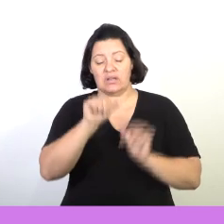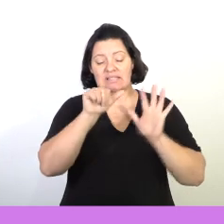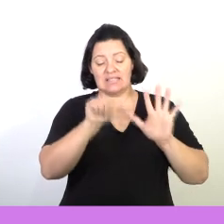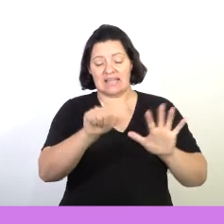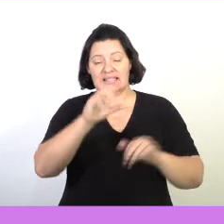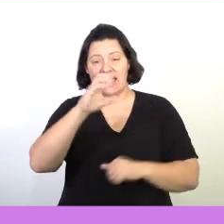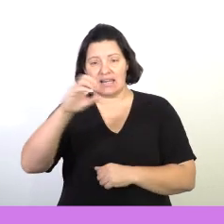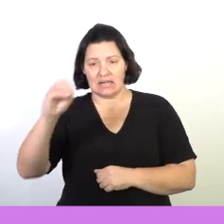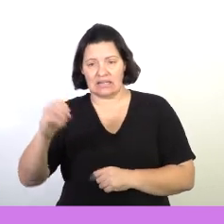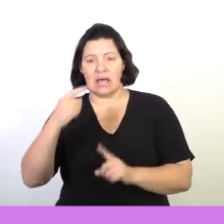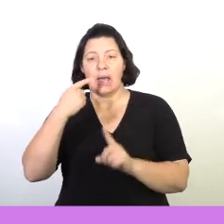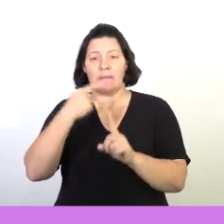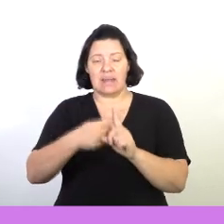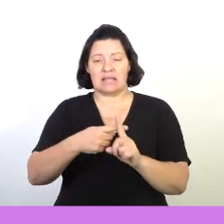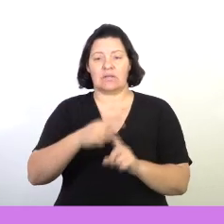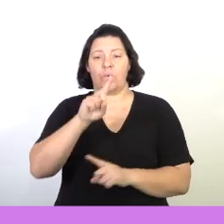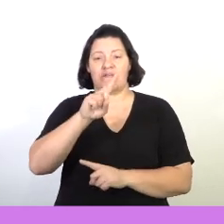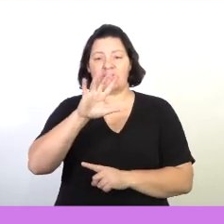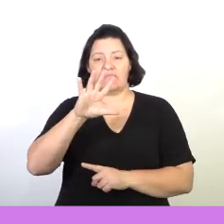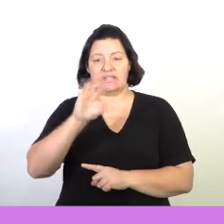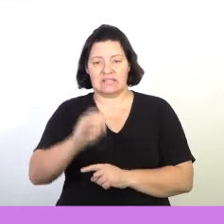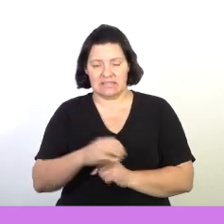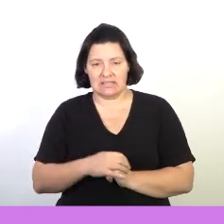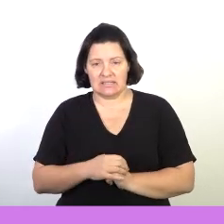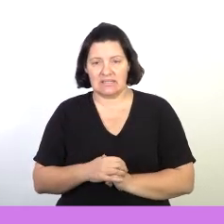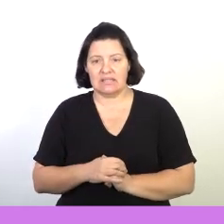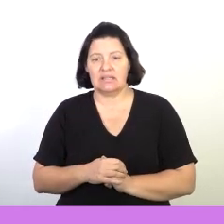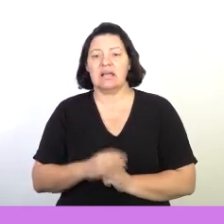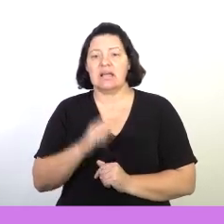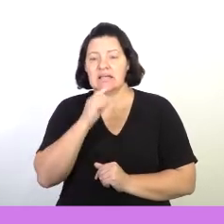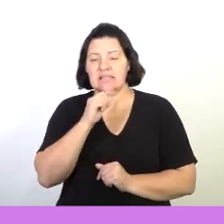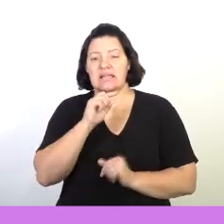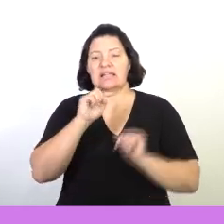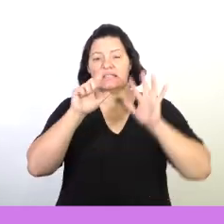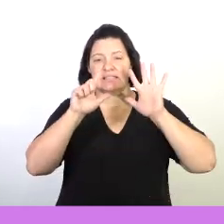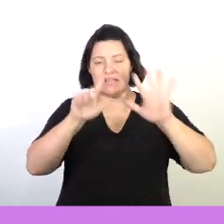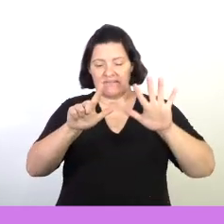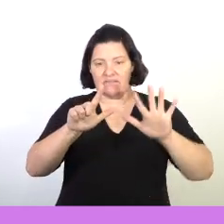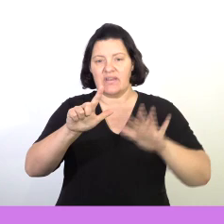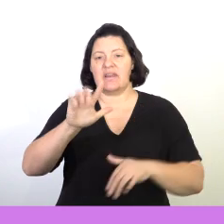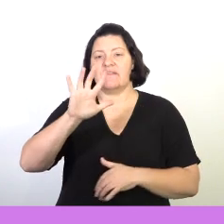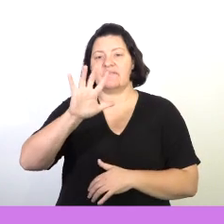So 600 plus 150, it gives us an amount of